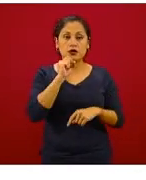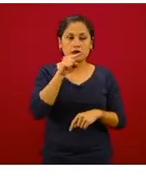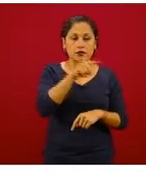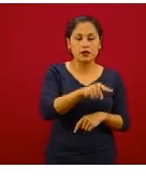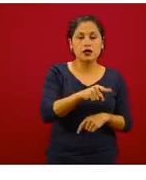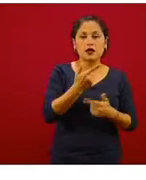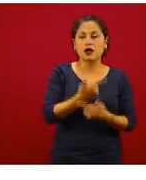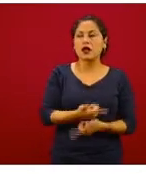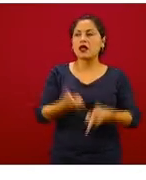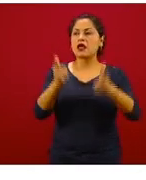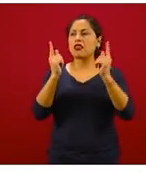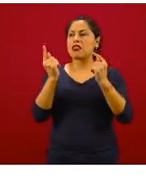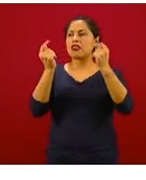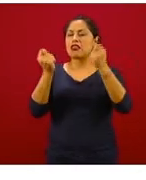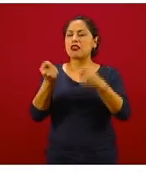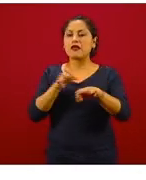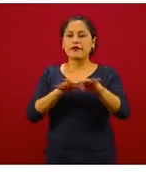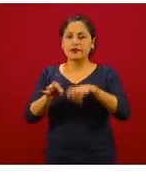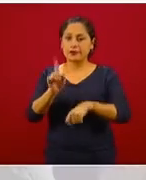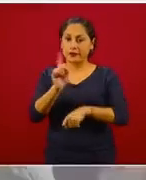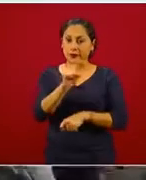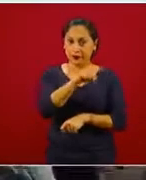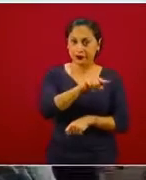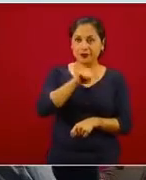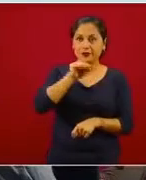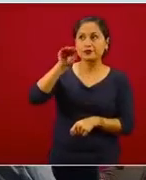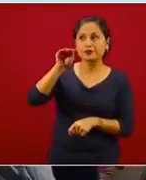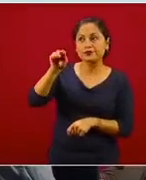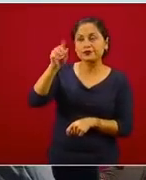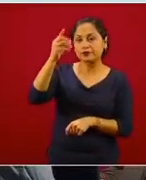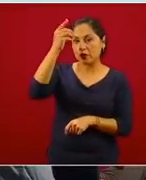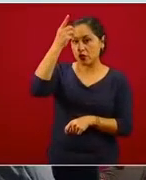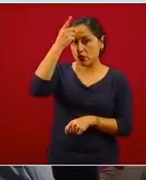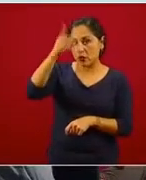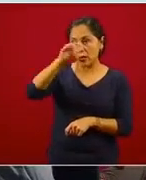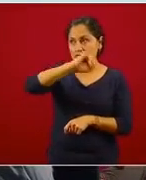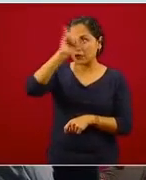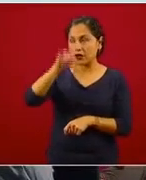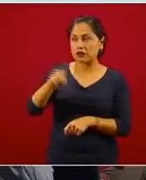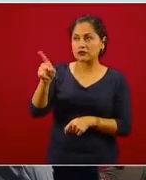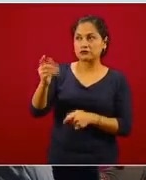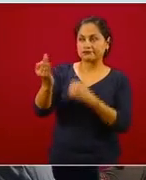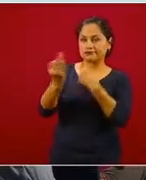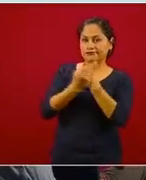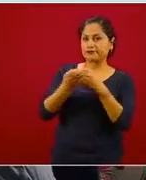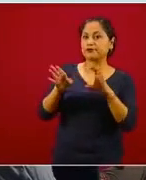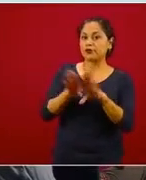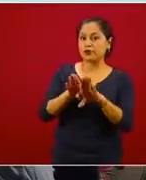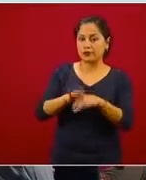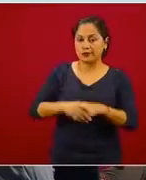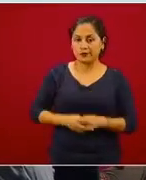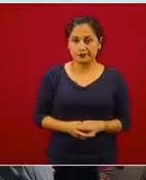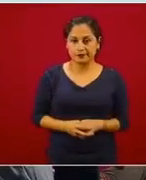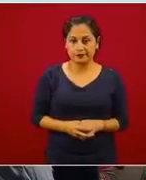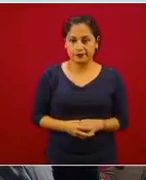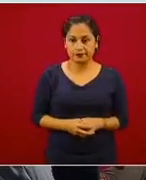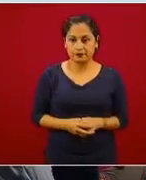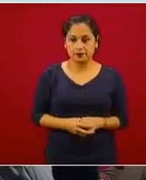normal. And they have to be educated to actually demand this new